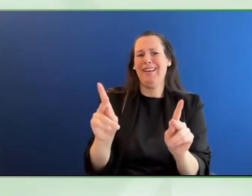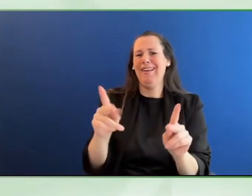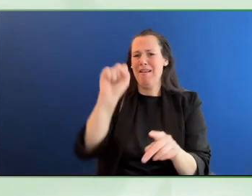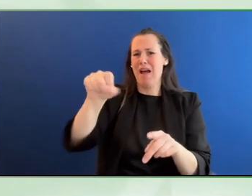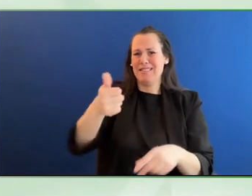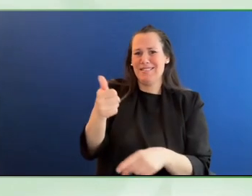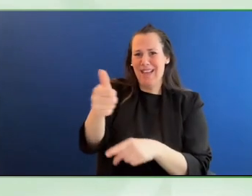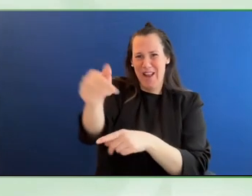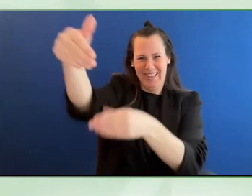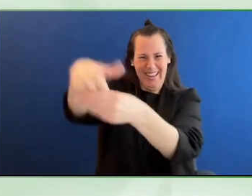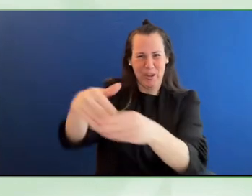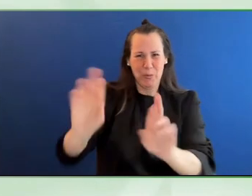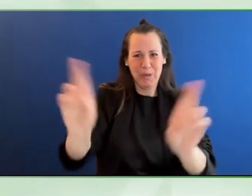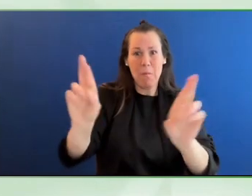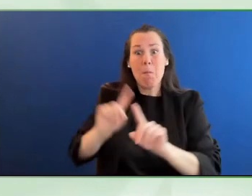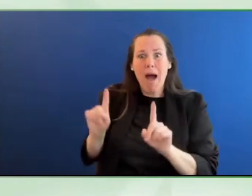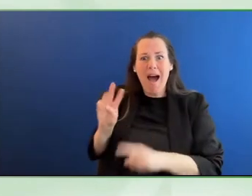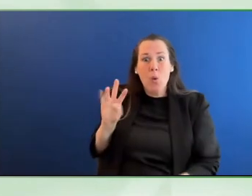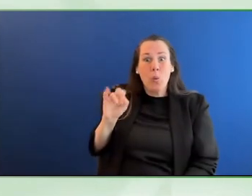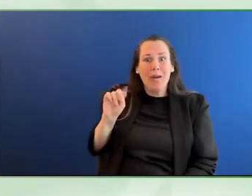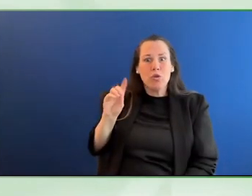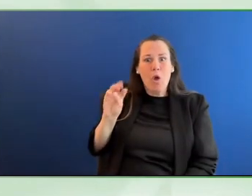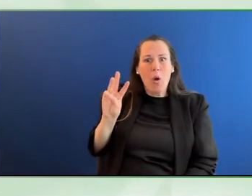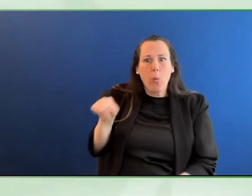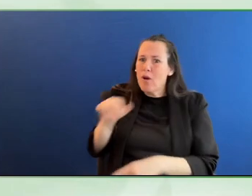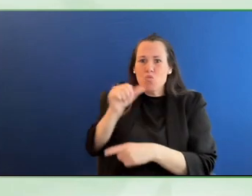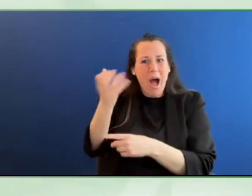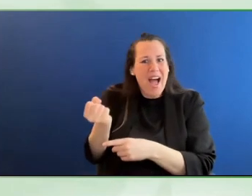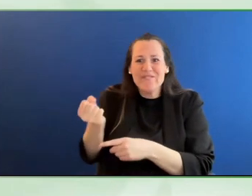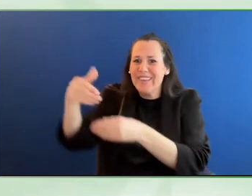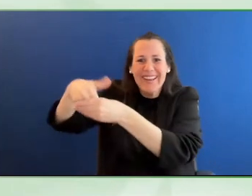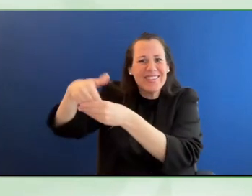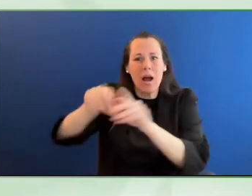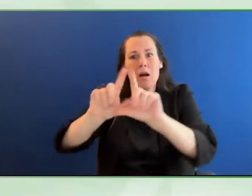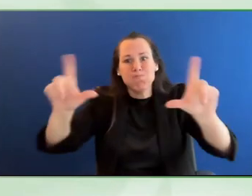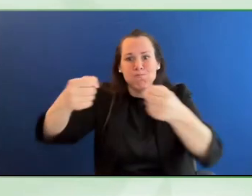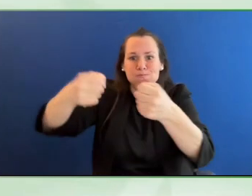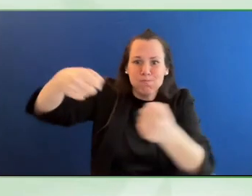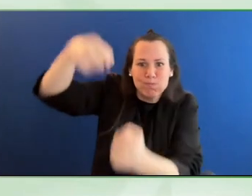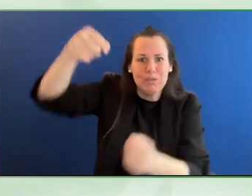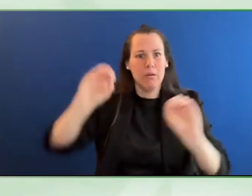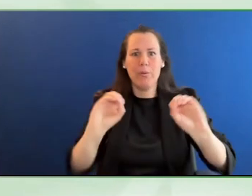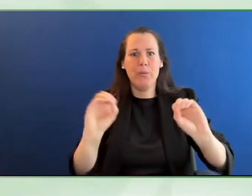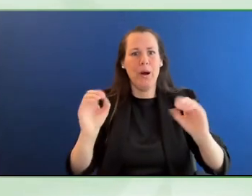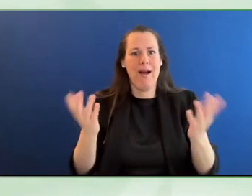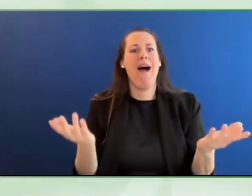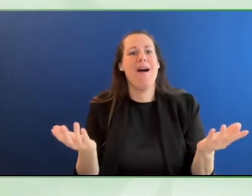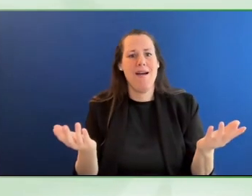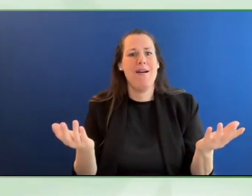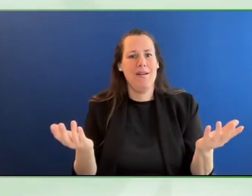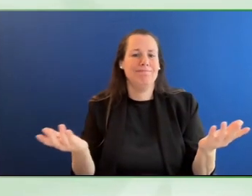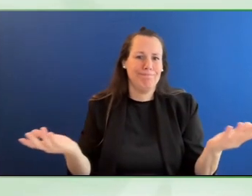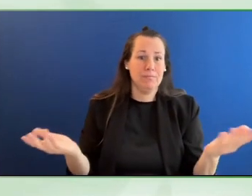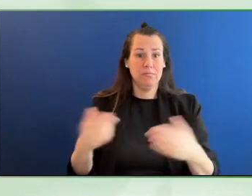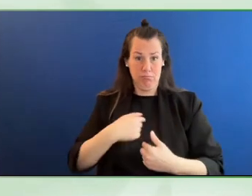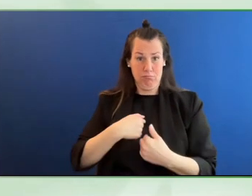disability who needs prompts. And that's a huge population. And there's a few features built in, but nothing like what the